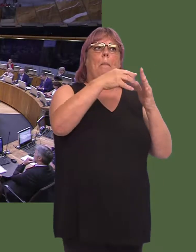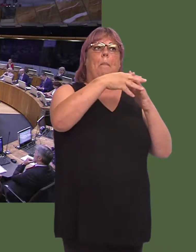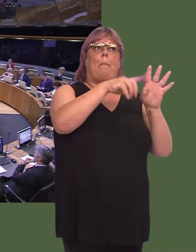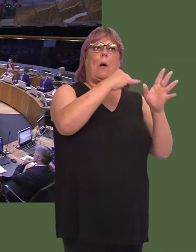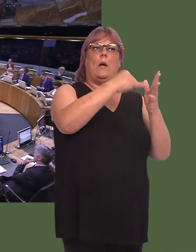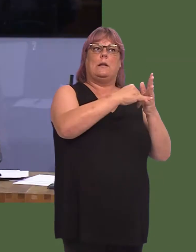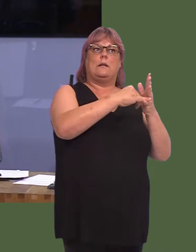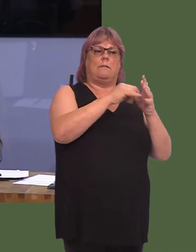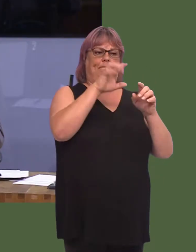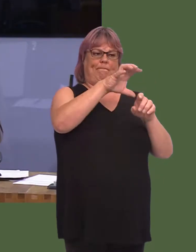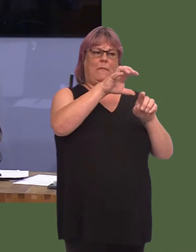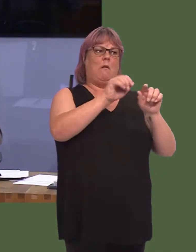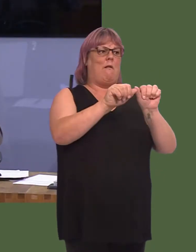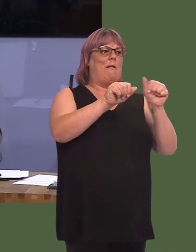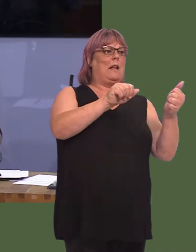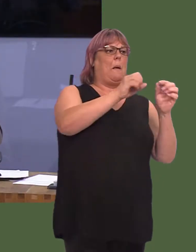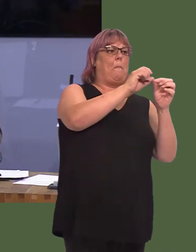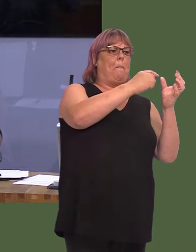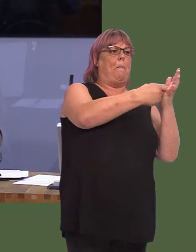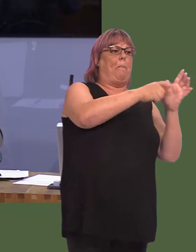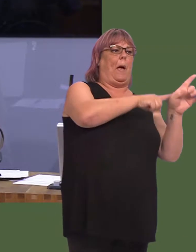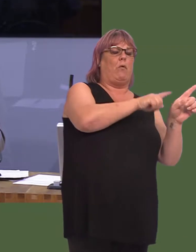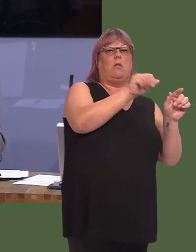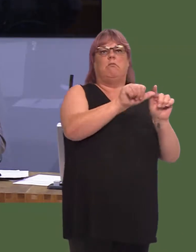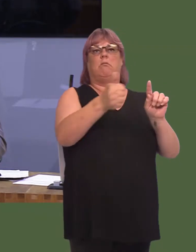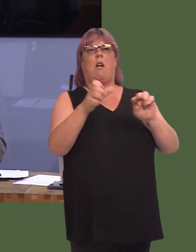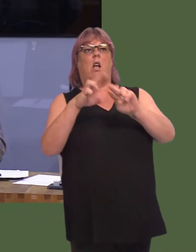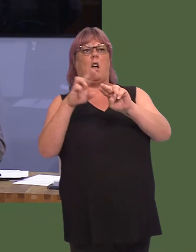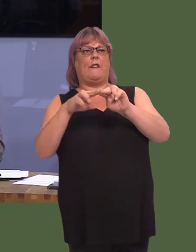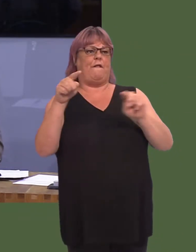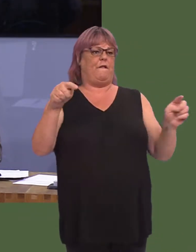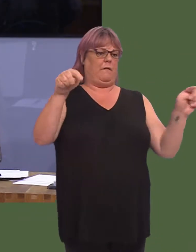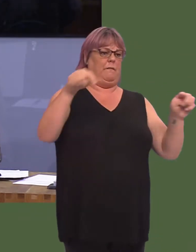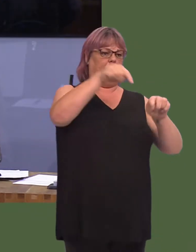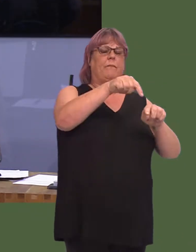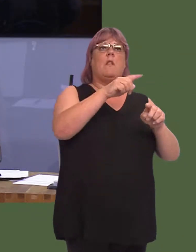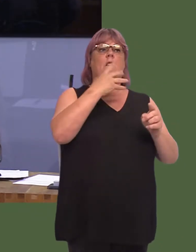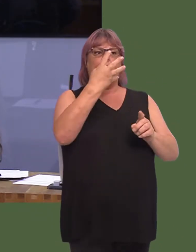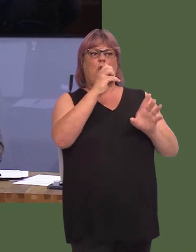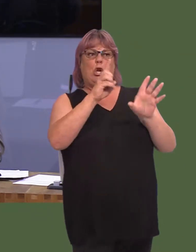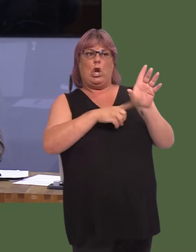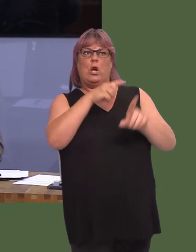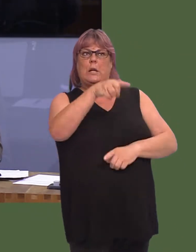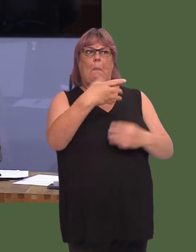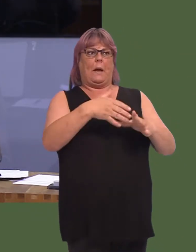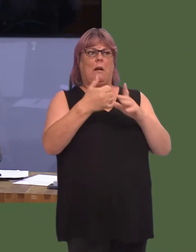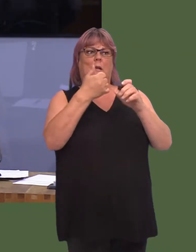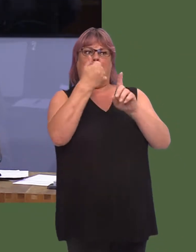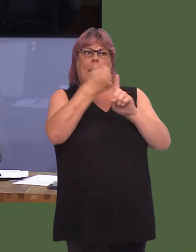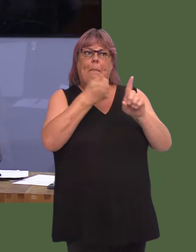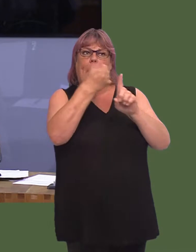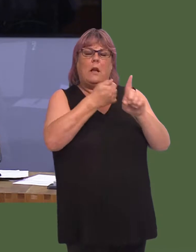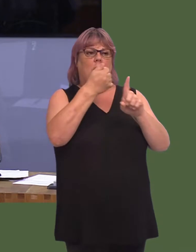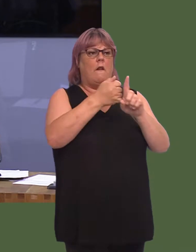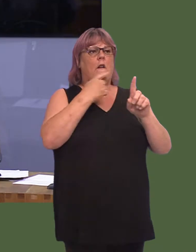exists, the largest village in Wales. On the one side of it, Barry, the largest town in Wales, and the capital city falls the other side of it. For some 40 years, there's